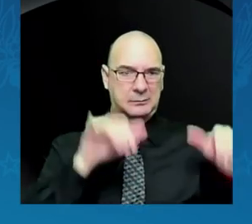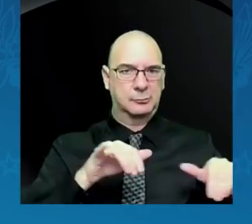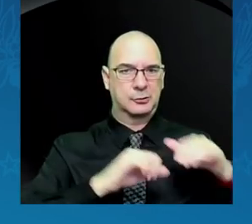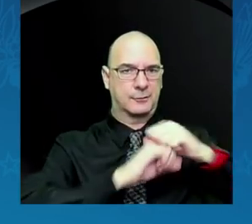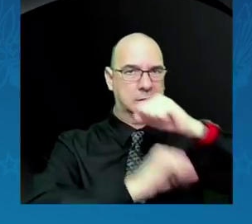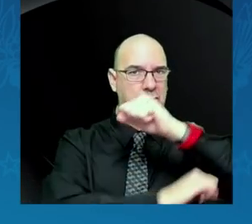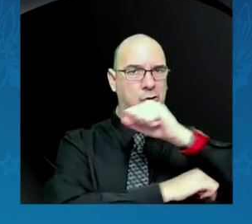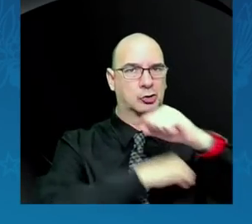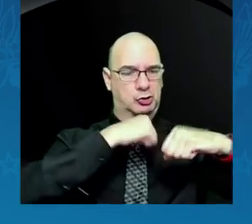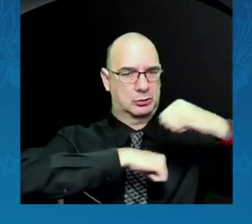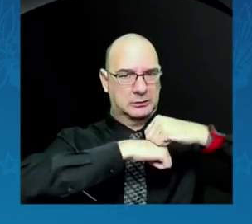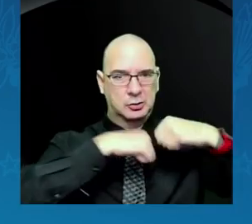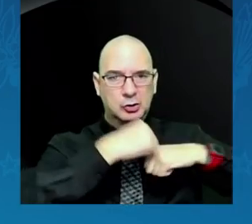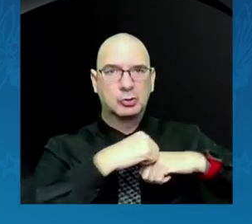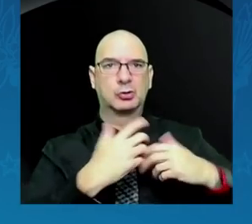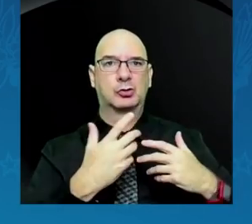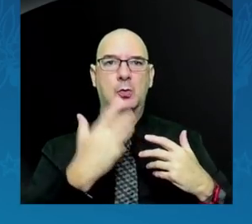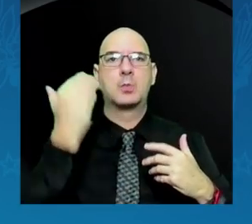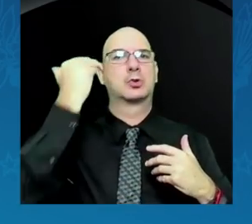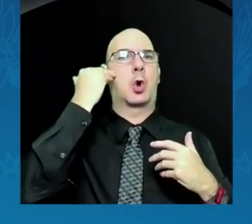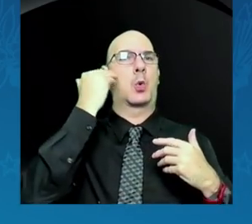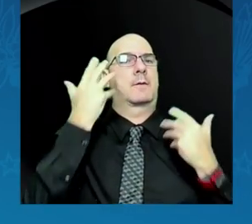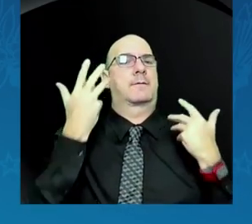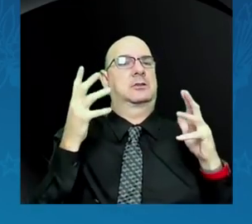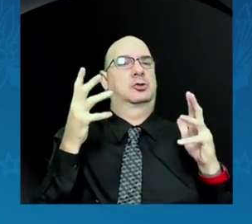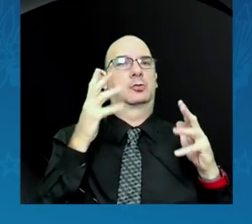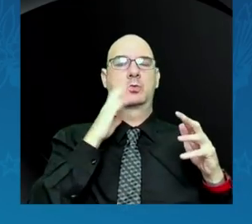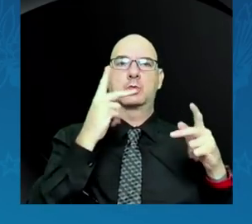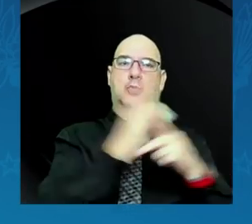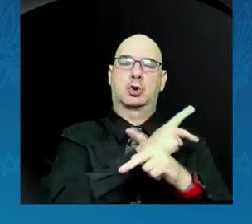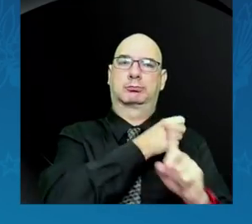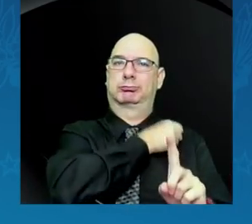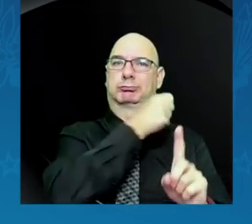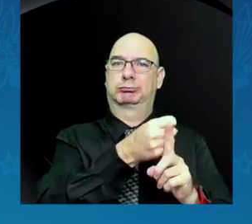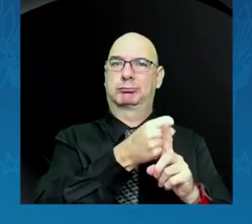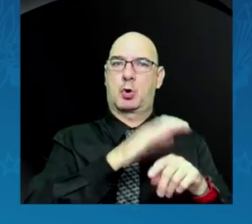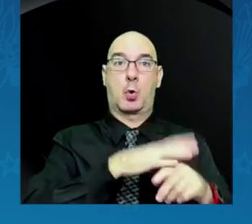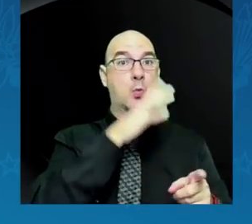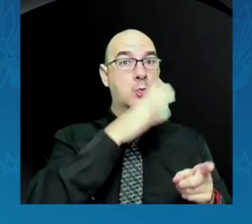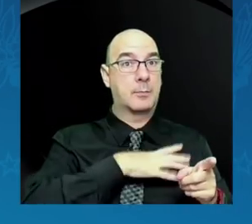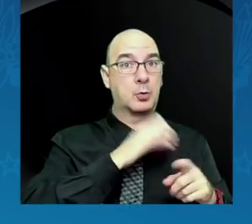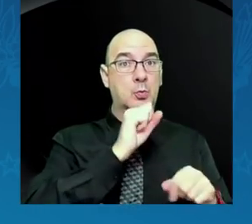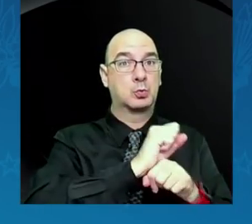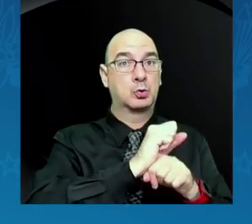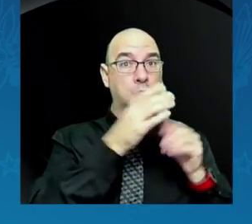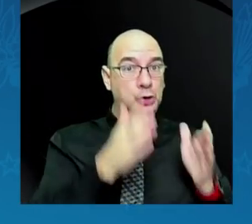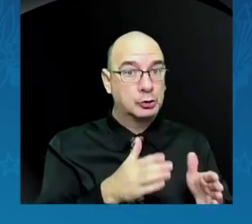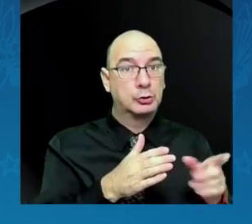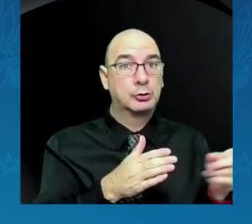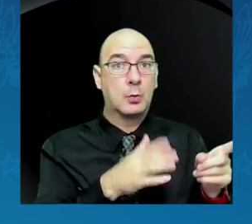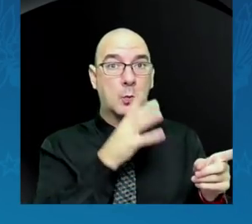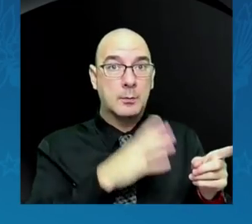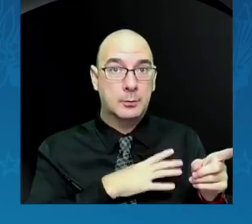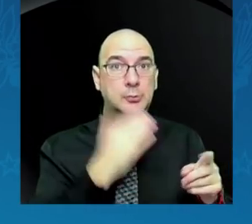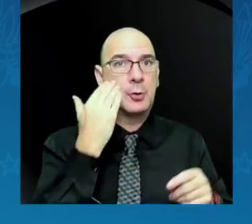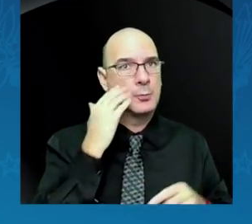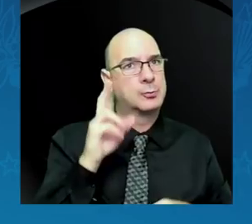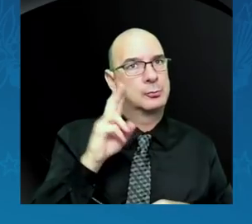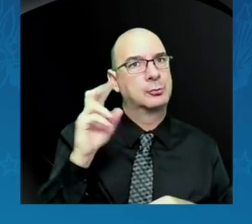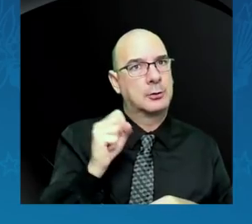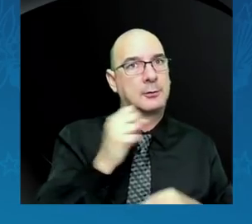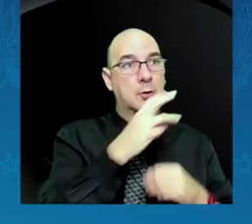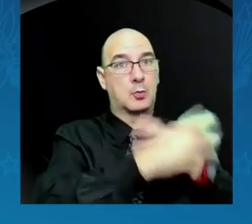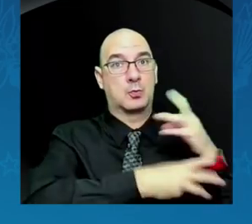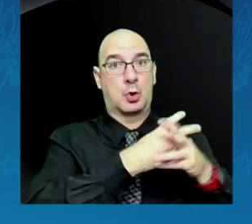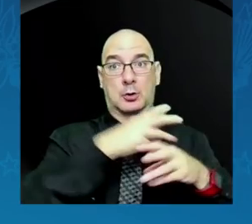affects women and working women. We know that in the United States, and I know around the world, we have seen working women,